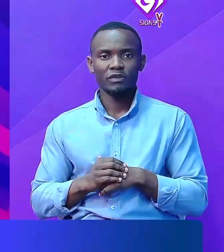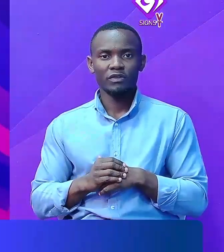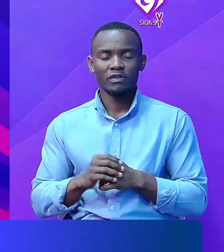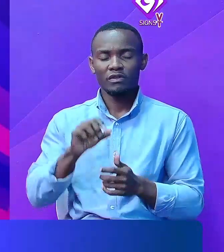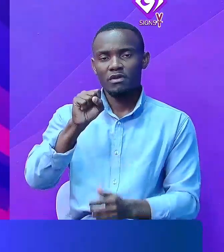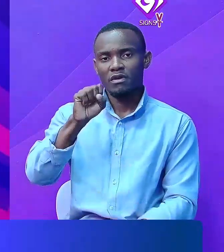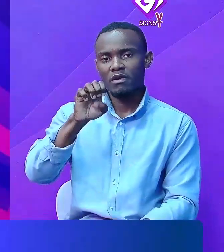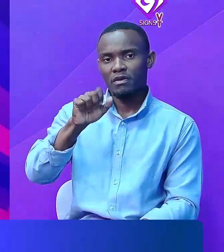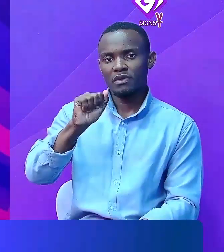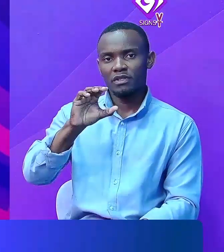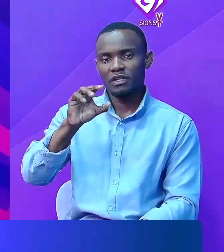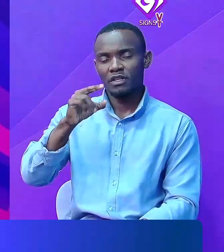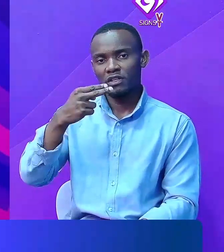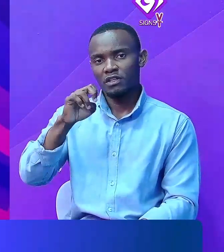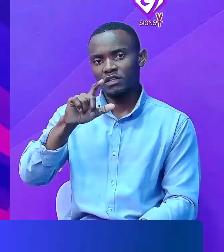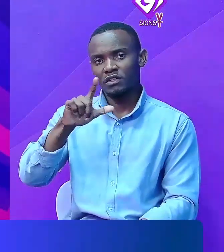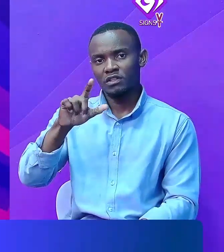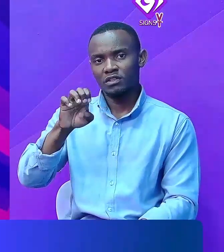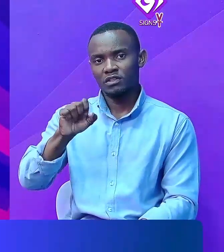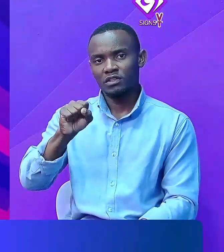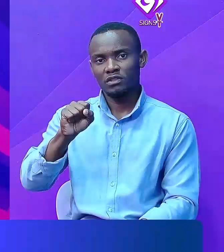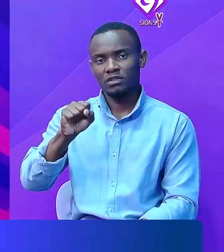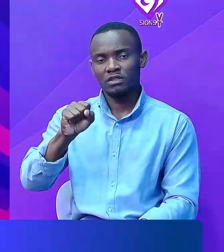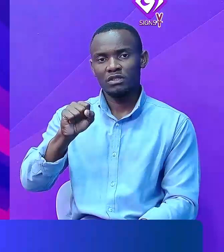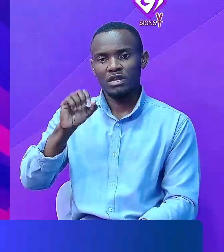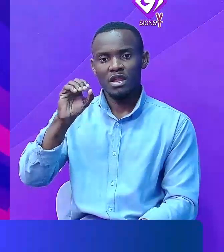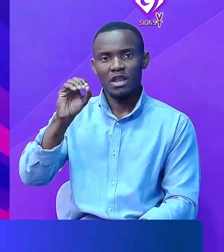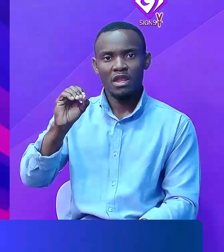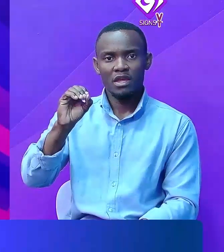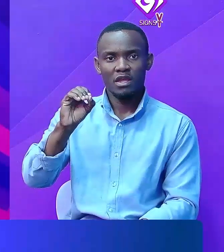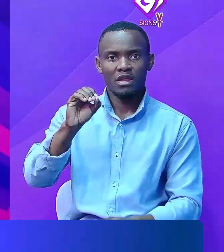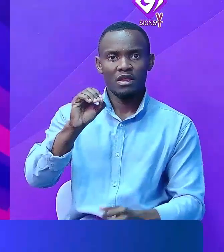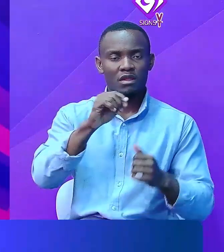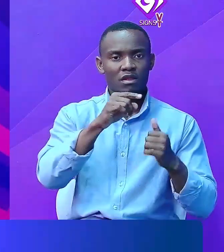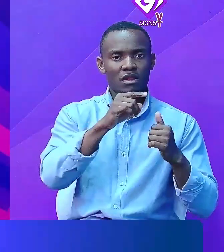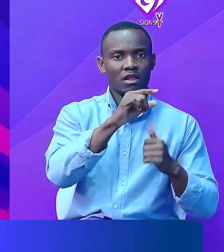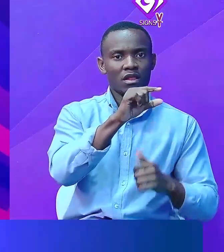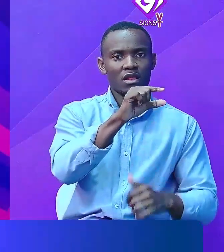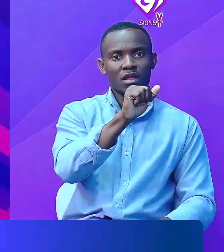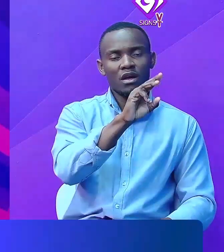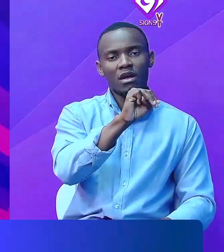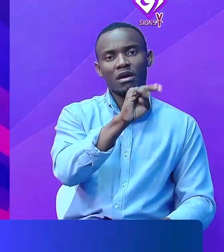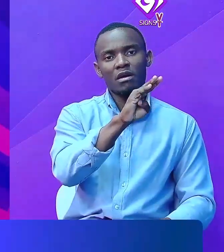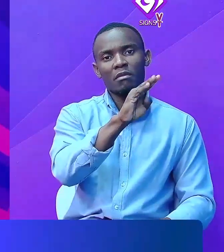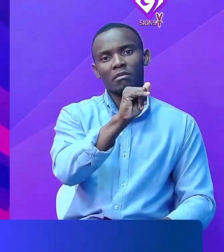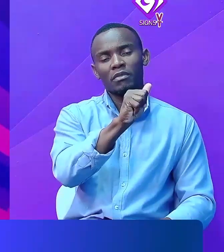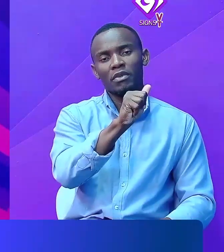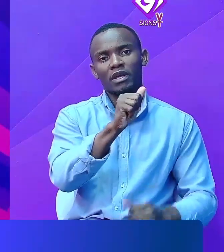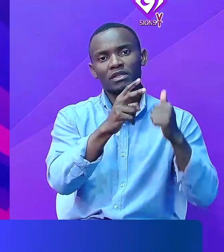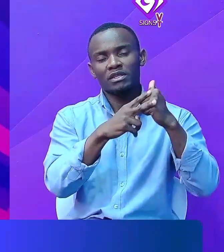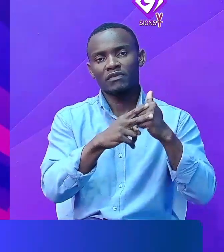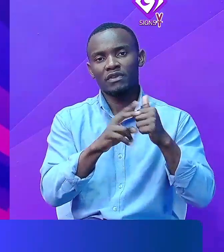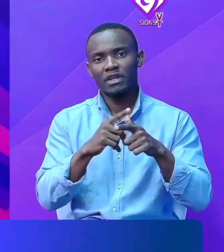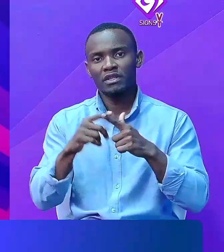Seychelles being beaten 7-0 by Gambia, and Somalia lost 1-0